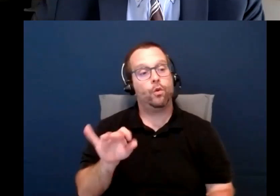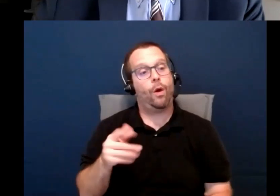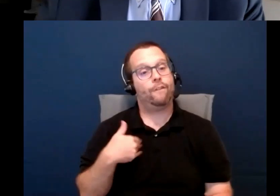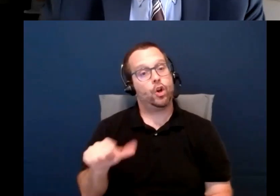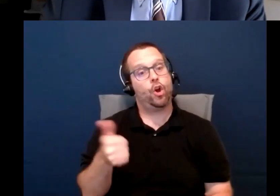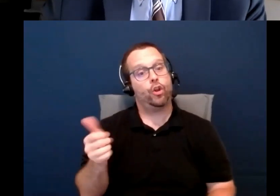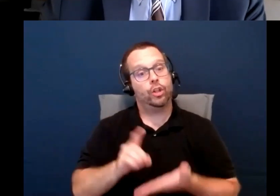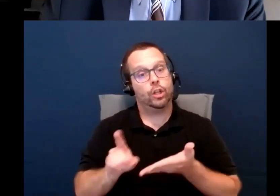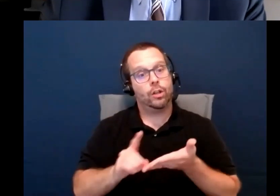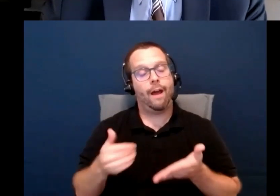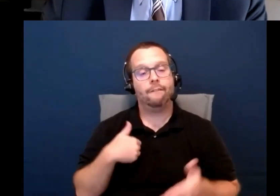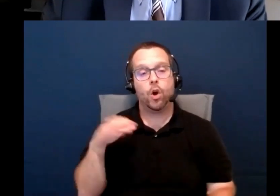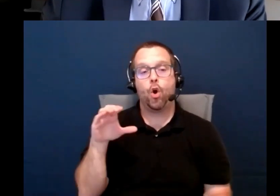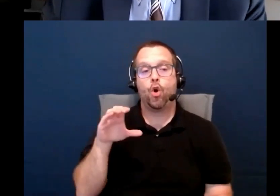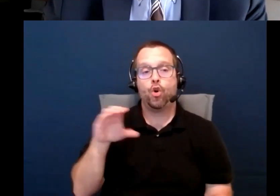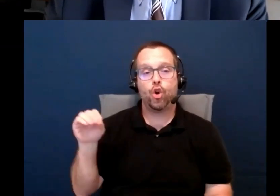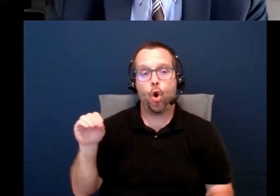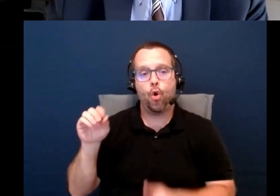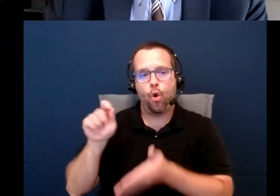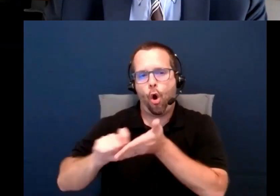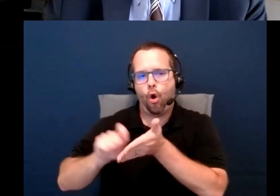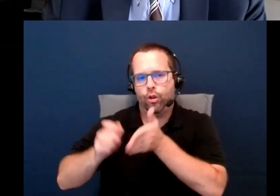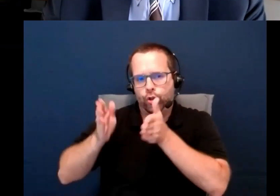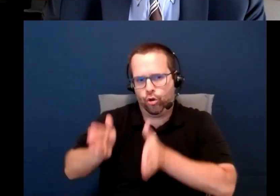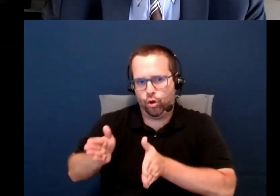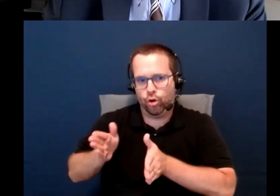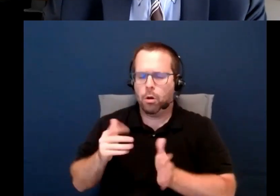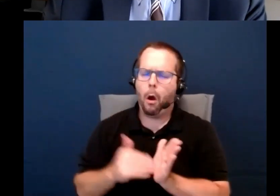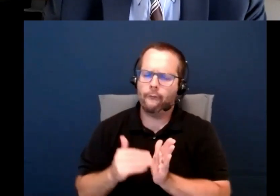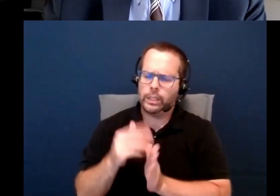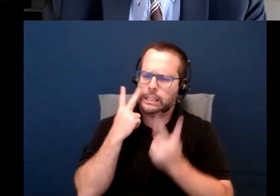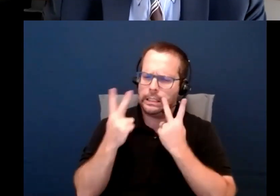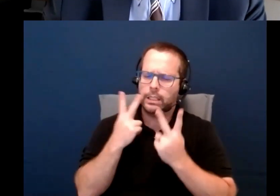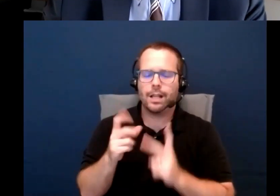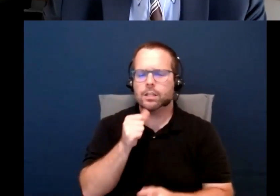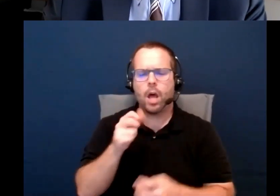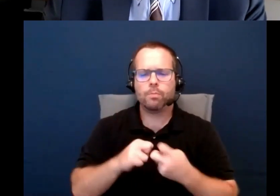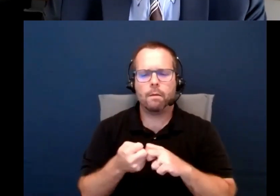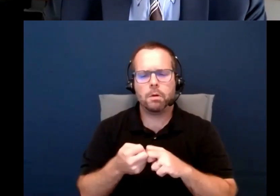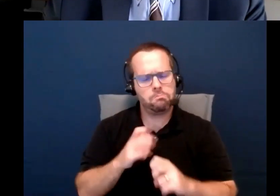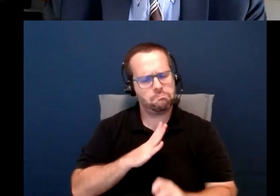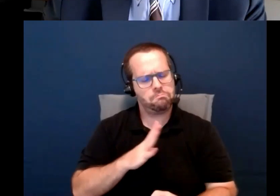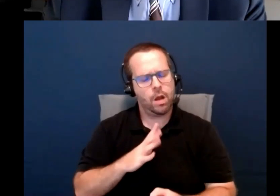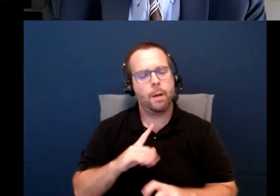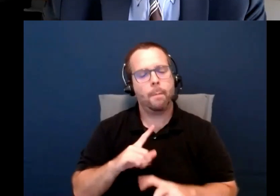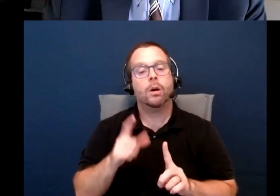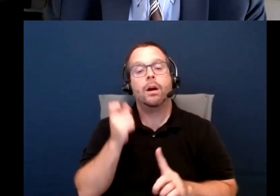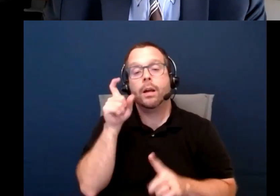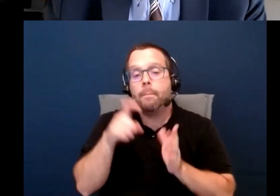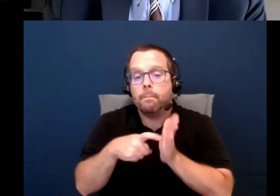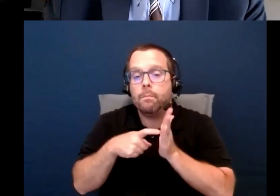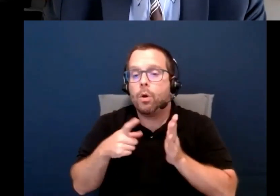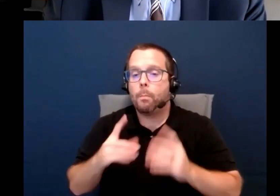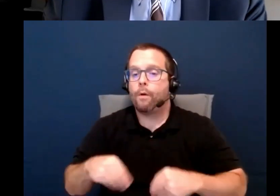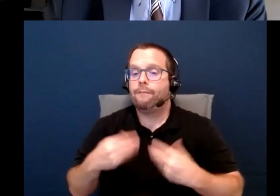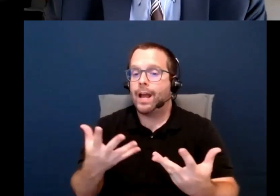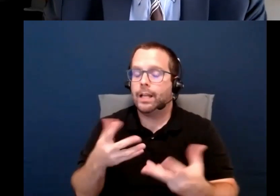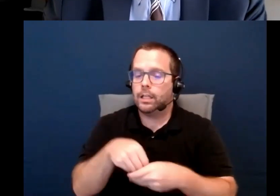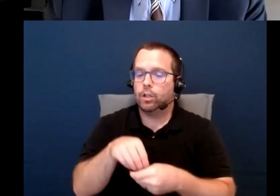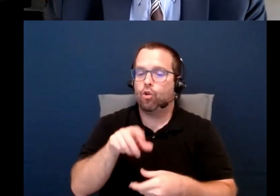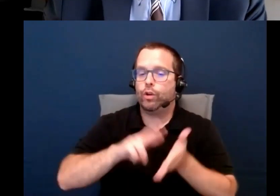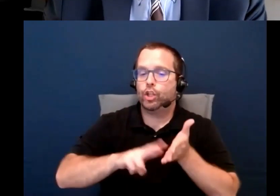which happens now more frequently, that's not a problem, providing that the research grant that